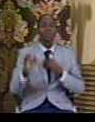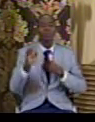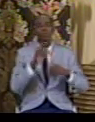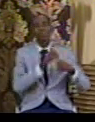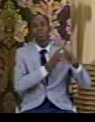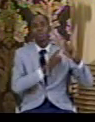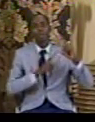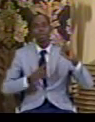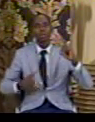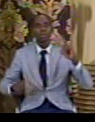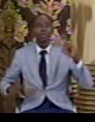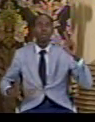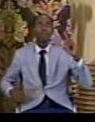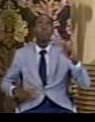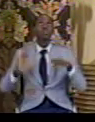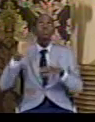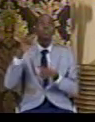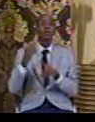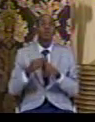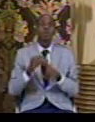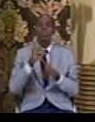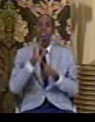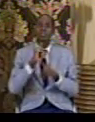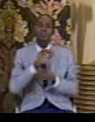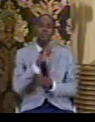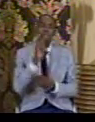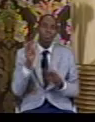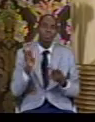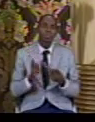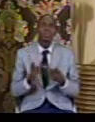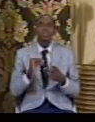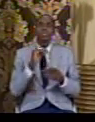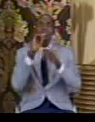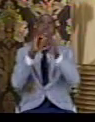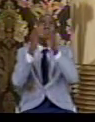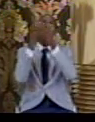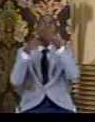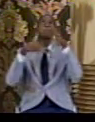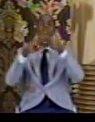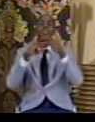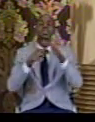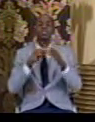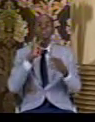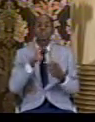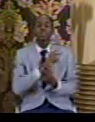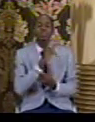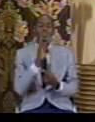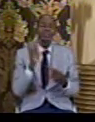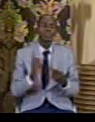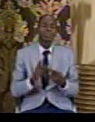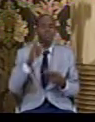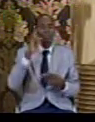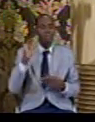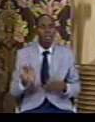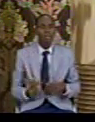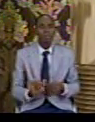Forever, O Lord, thy word is settled in heaven, it is